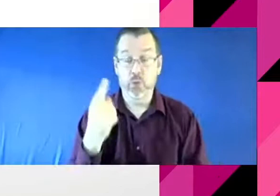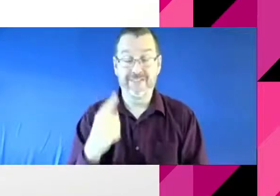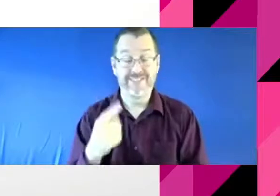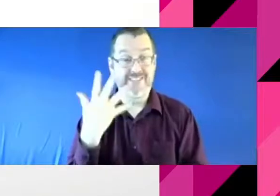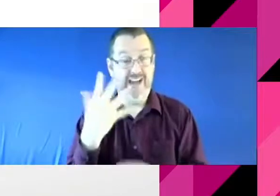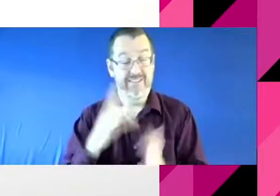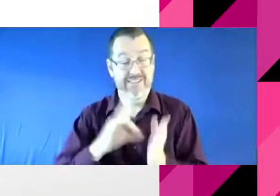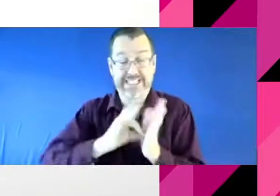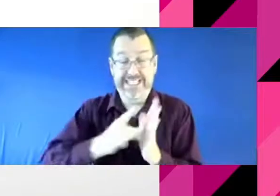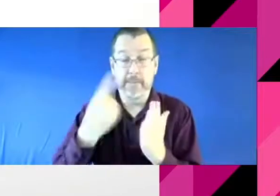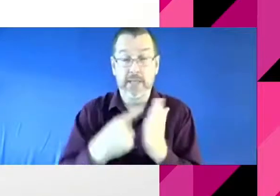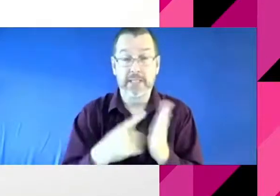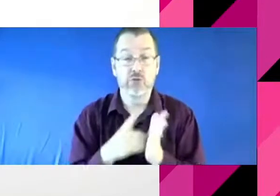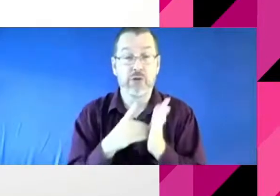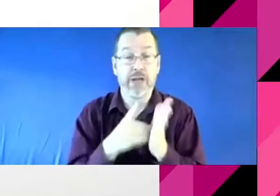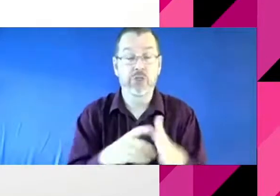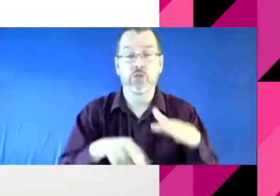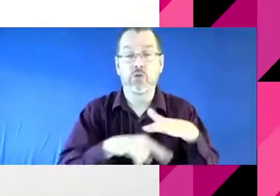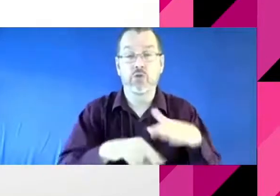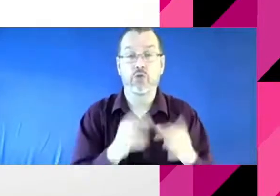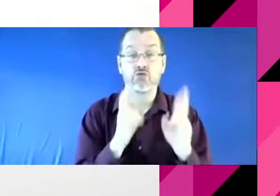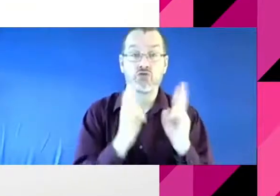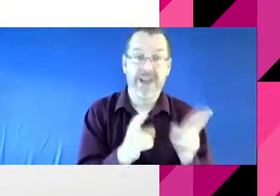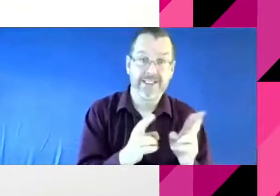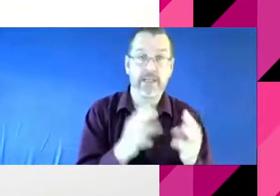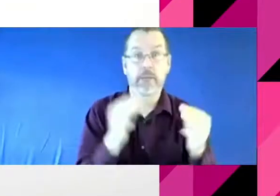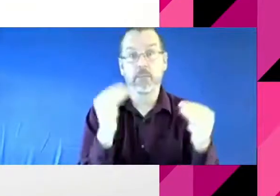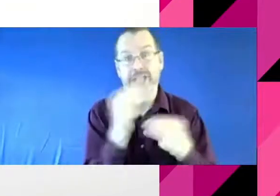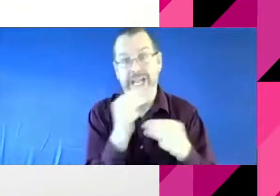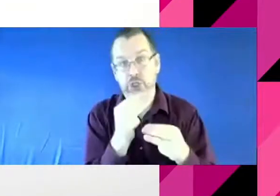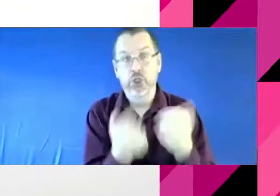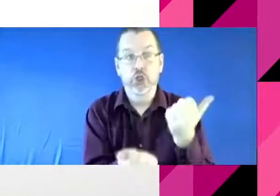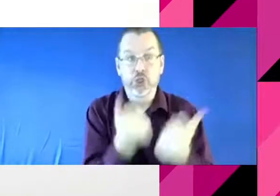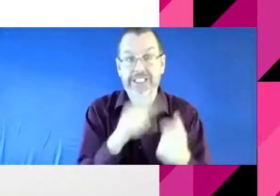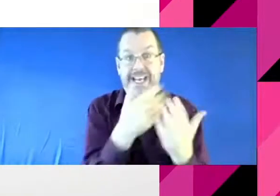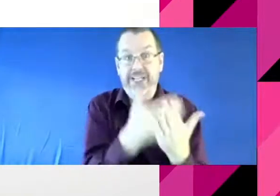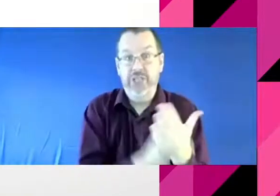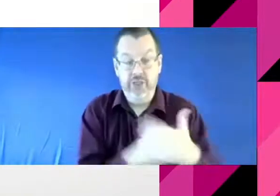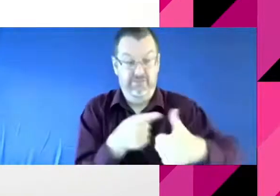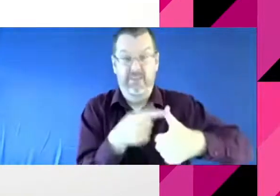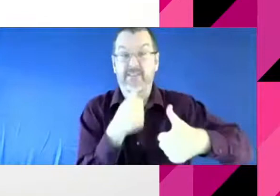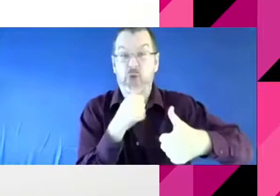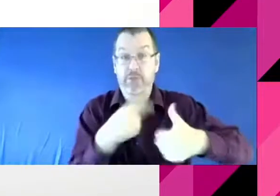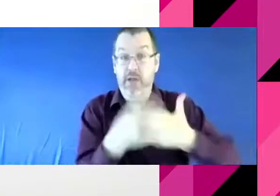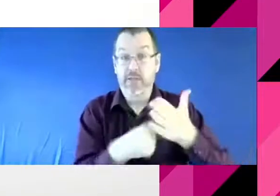directions under the Rights Protection, Justice and Legislation outcome area.